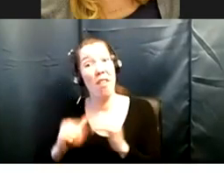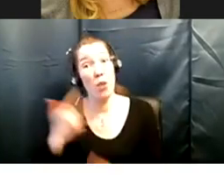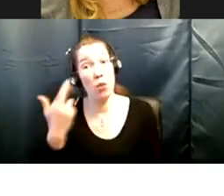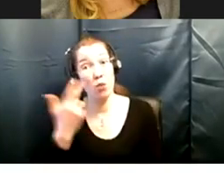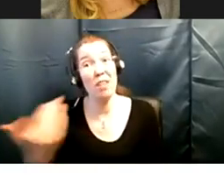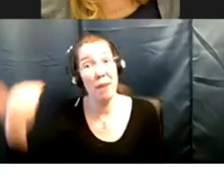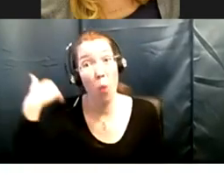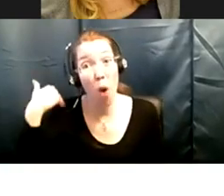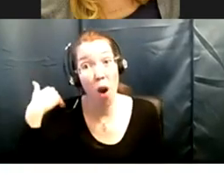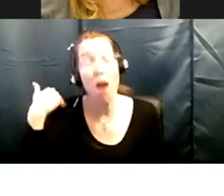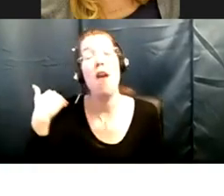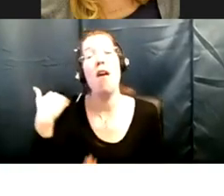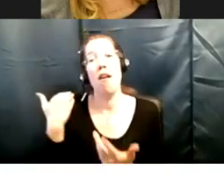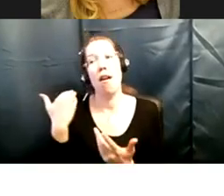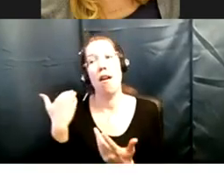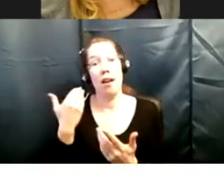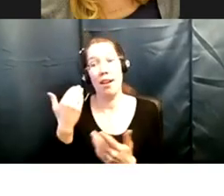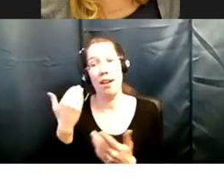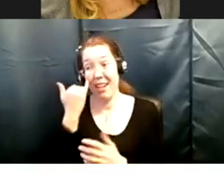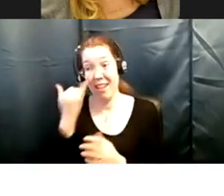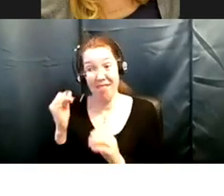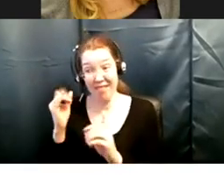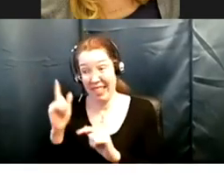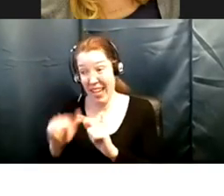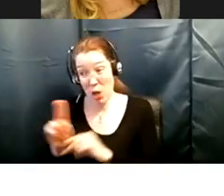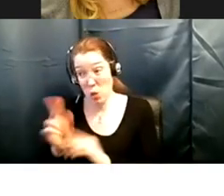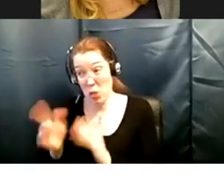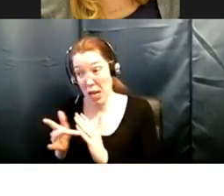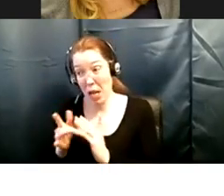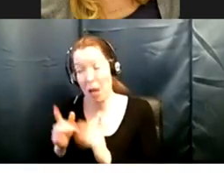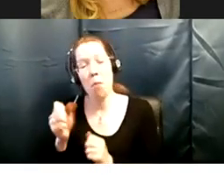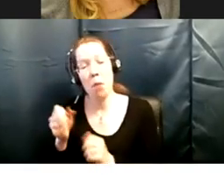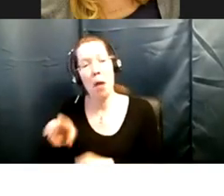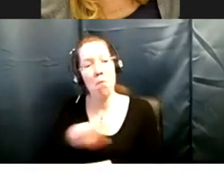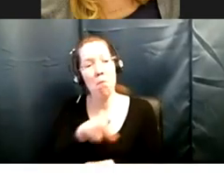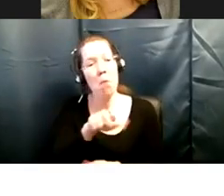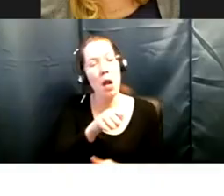we can't use technology, we do have other ways.